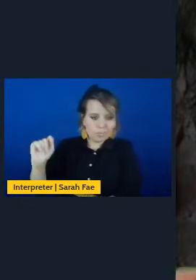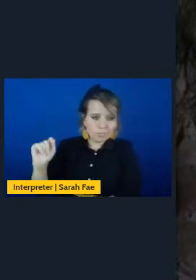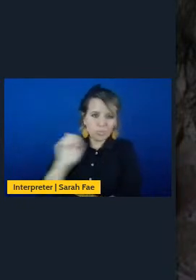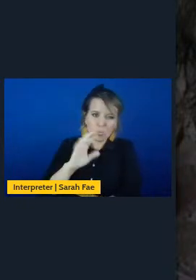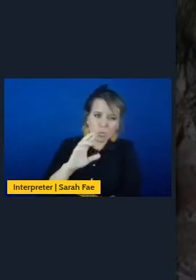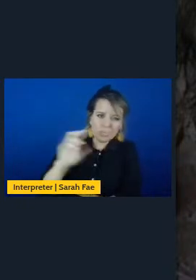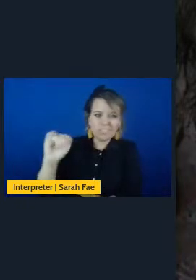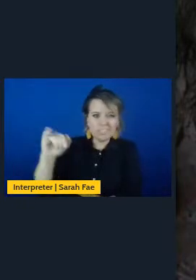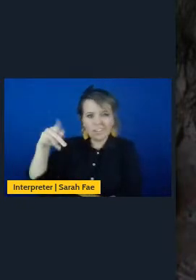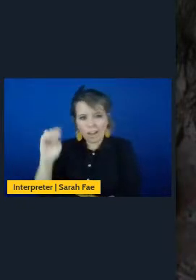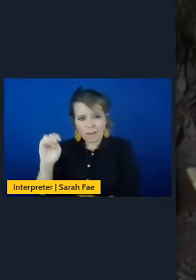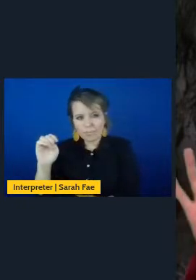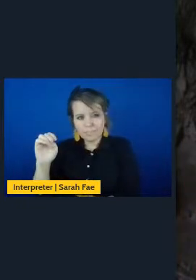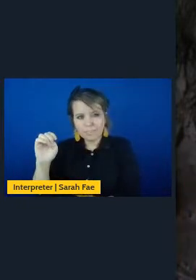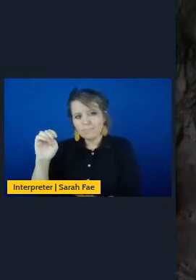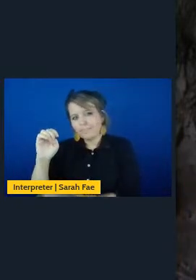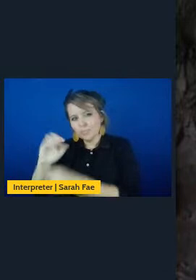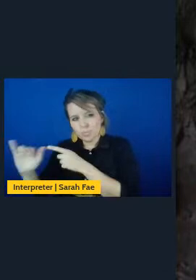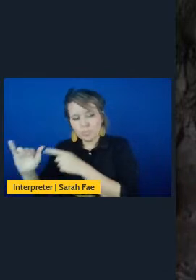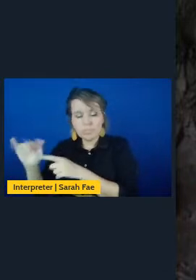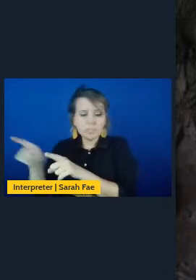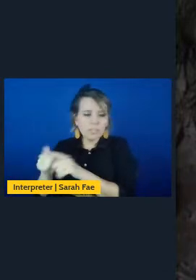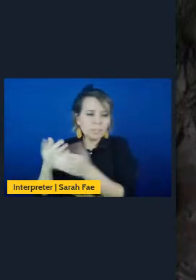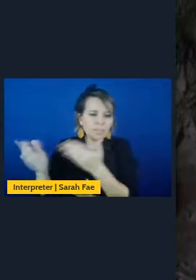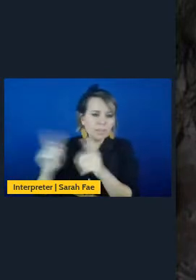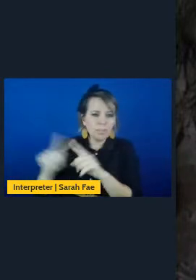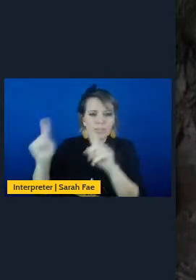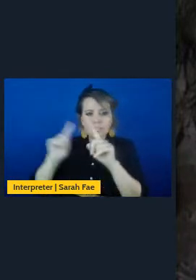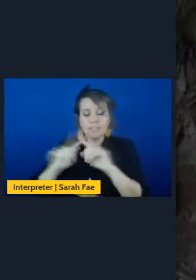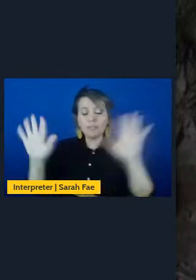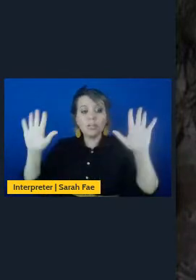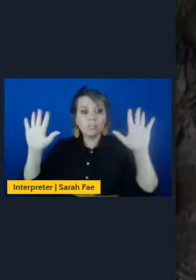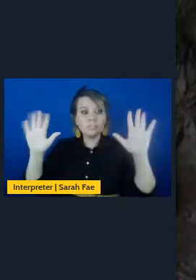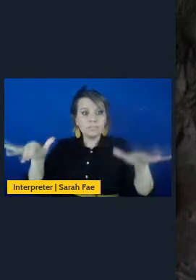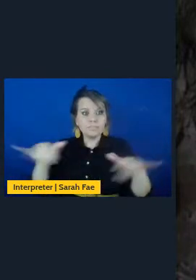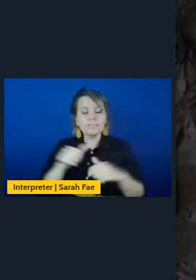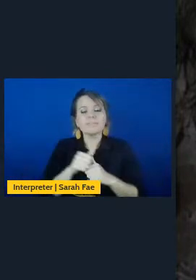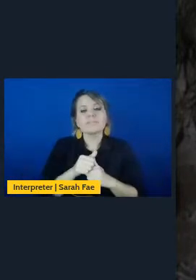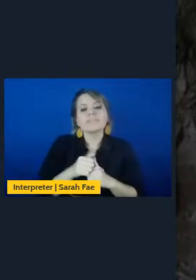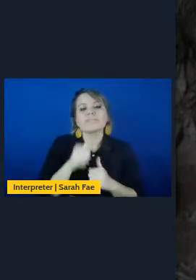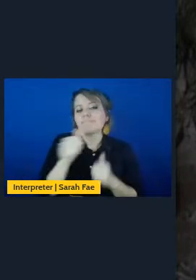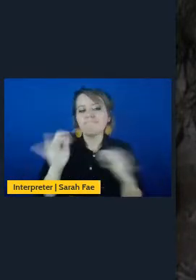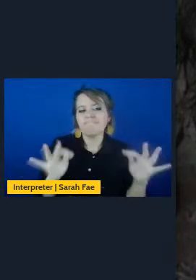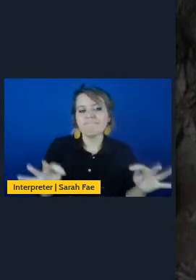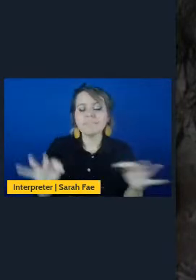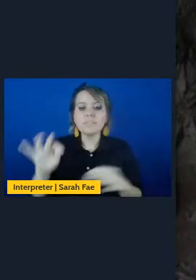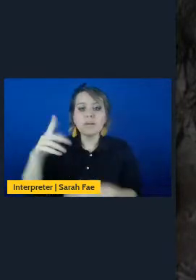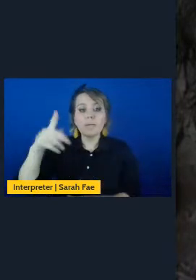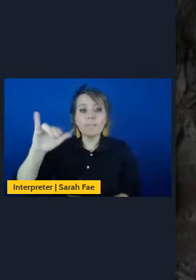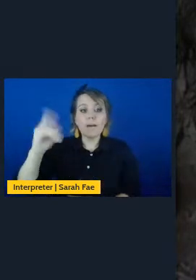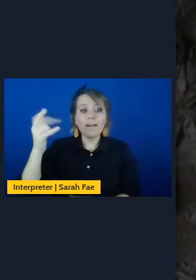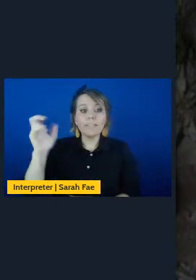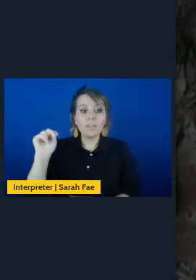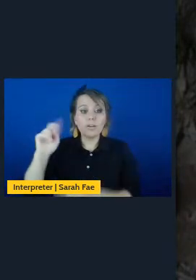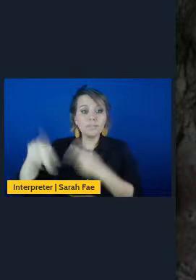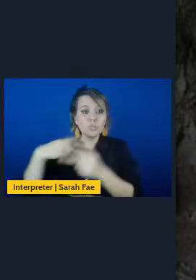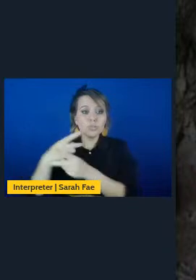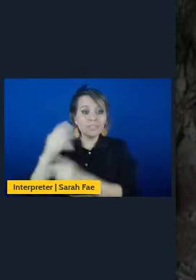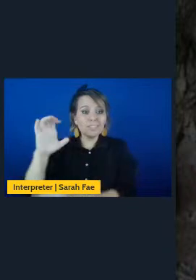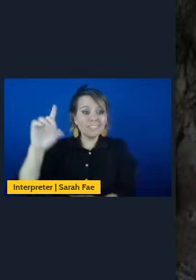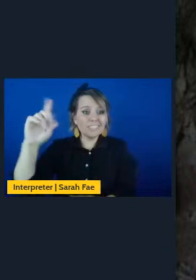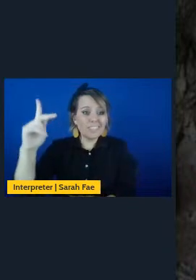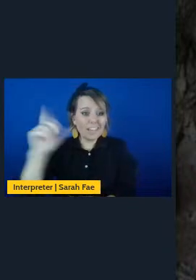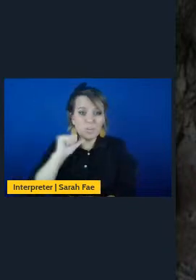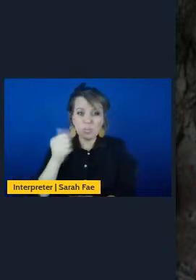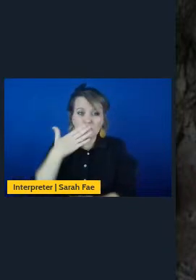same thing but different. Don't get me started on that mess. Just because the Python version of the CDK wasn't really up to snuff.